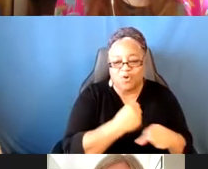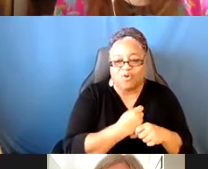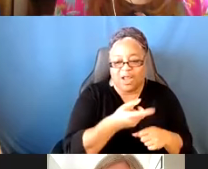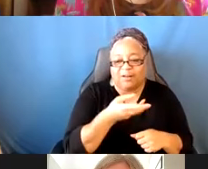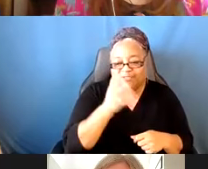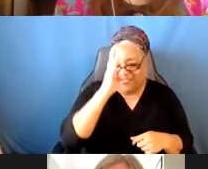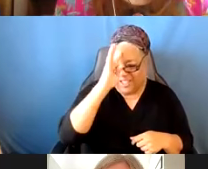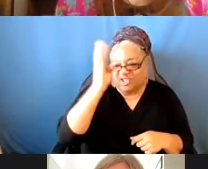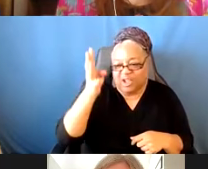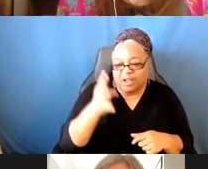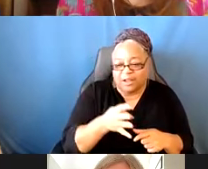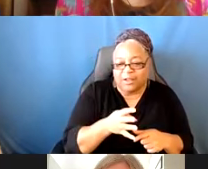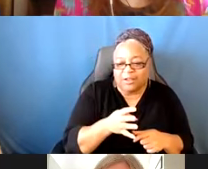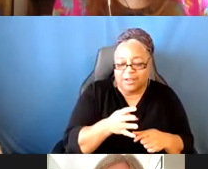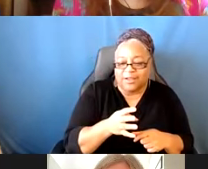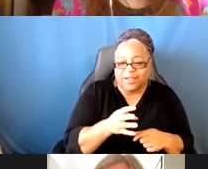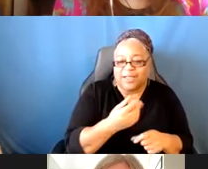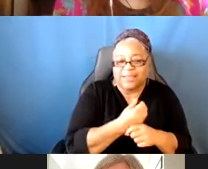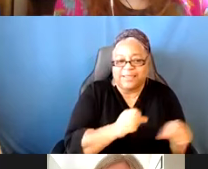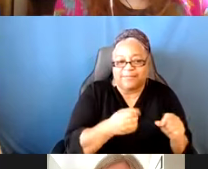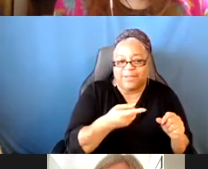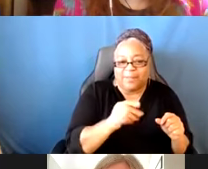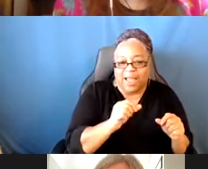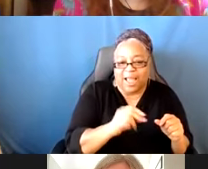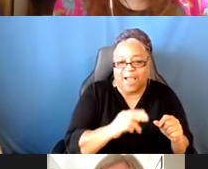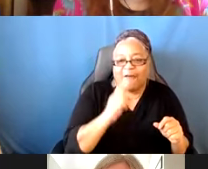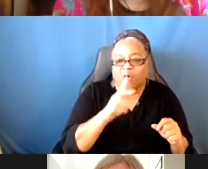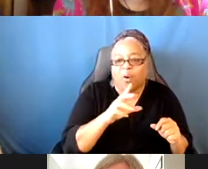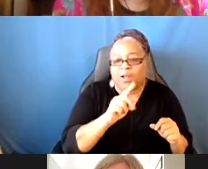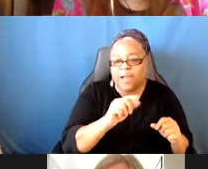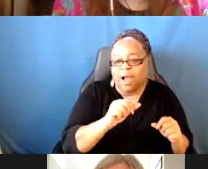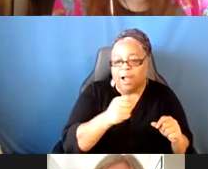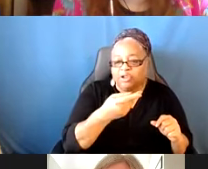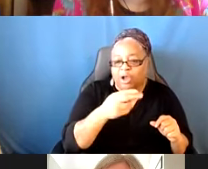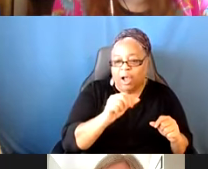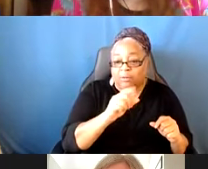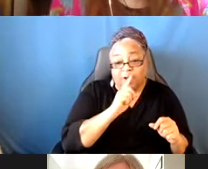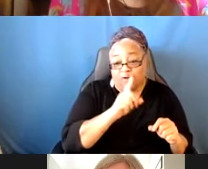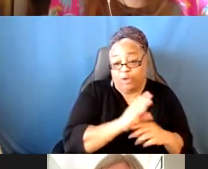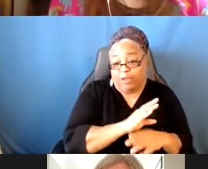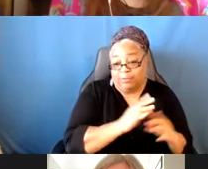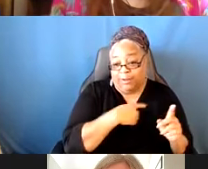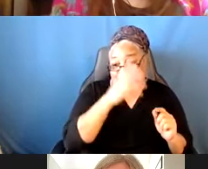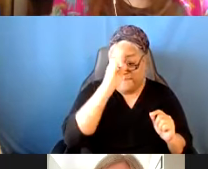plan for Tasha. So this is Tasha. She's not real. I made her up.